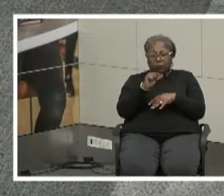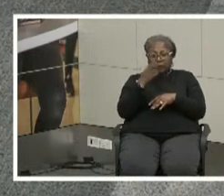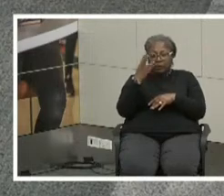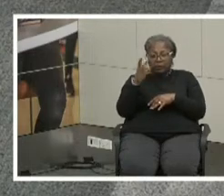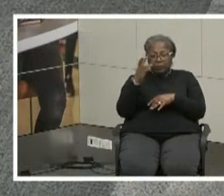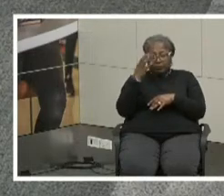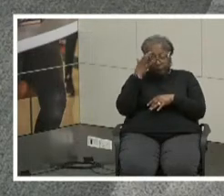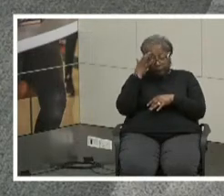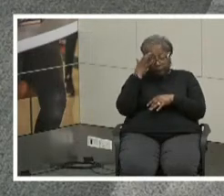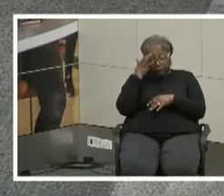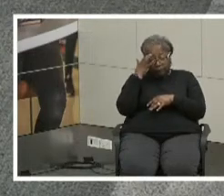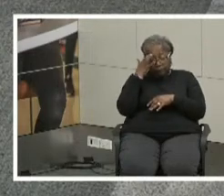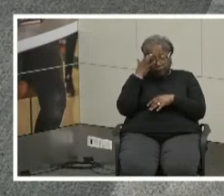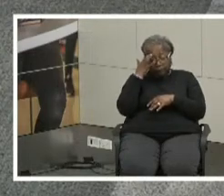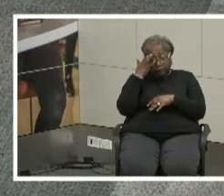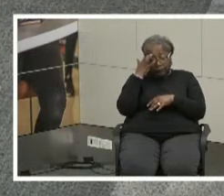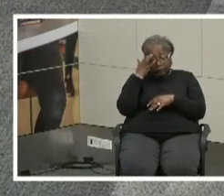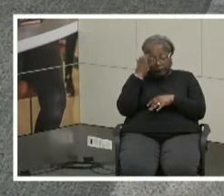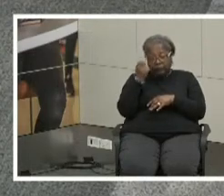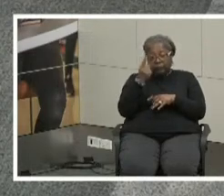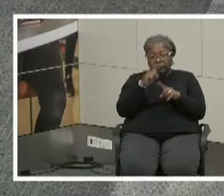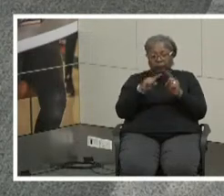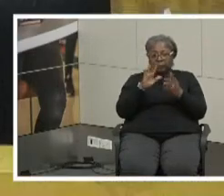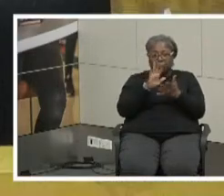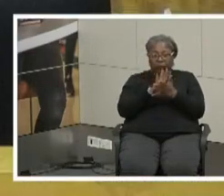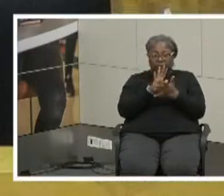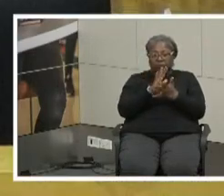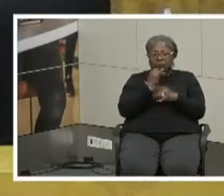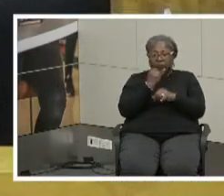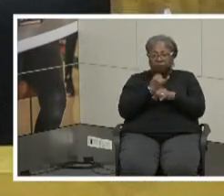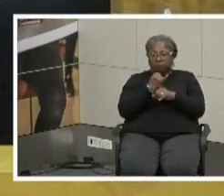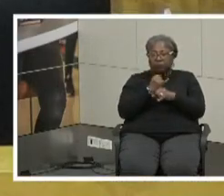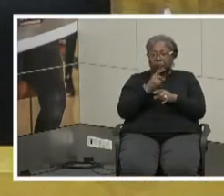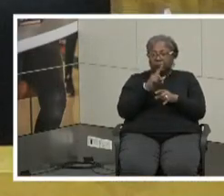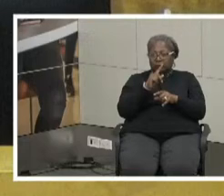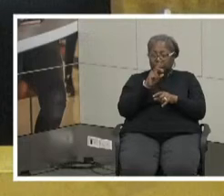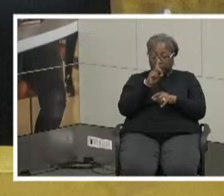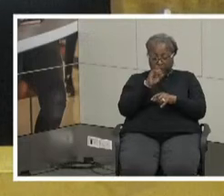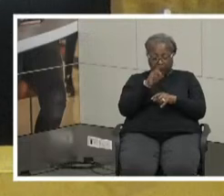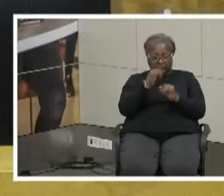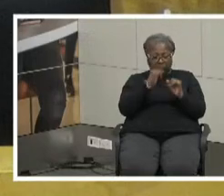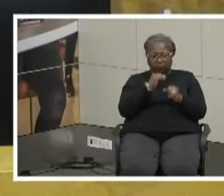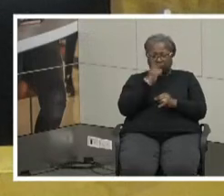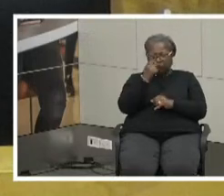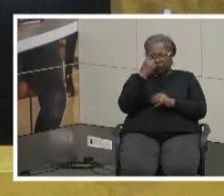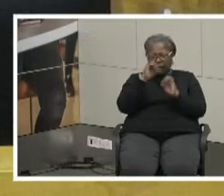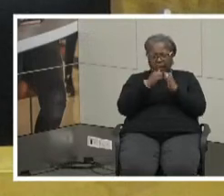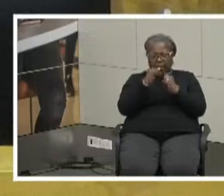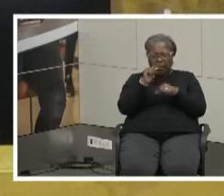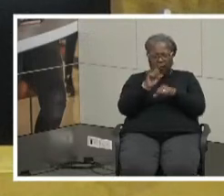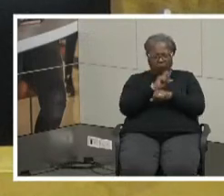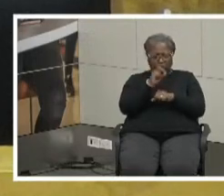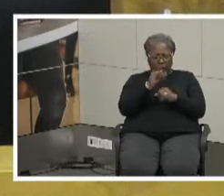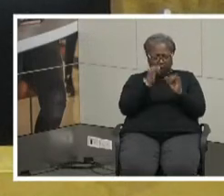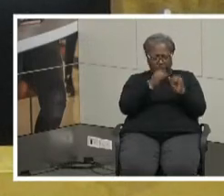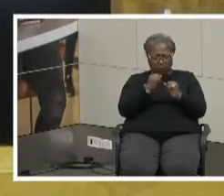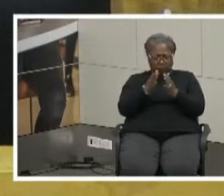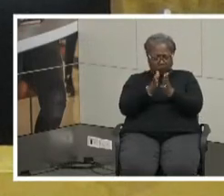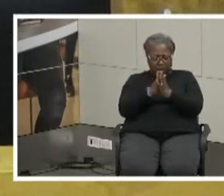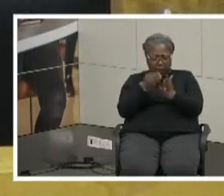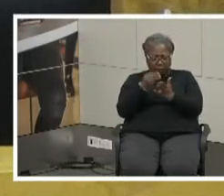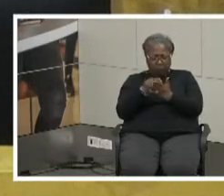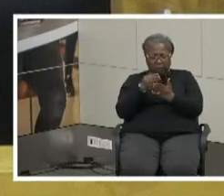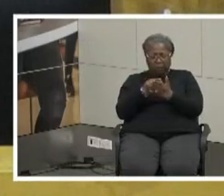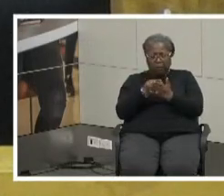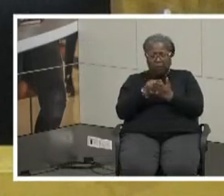2016 uh yes 11 different campuses M and then and so do they individually I just don't understand how it works do they individually request funding